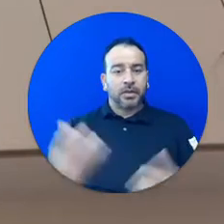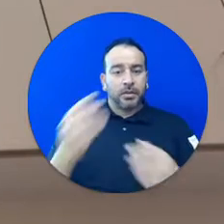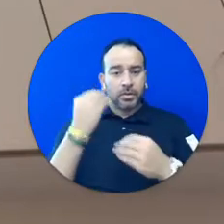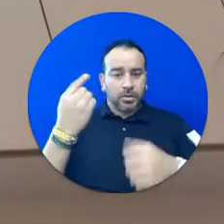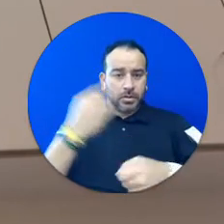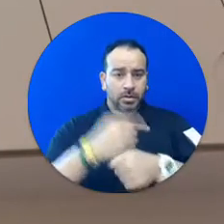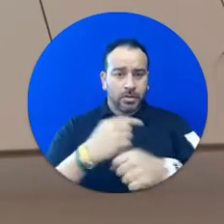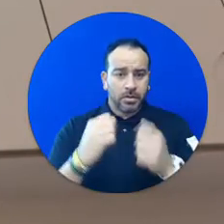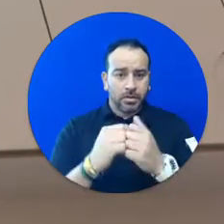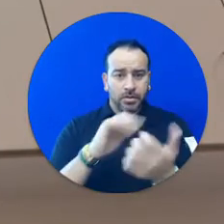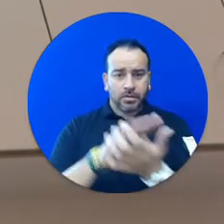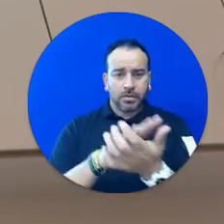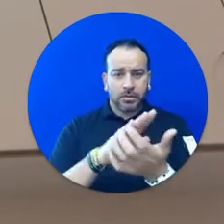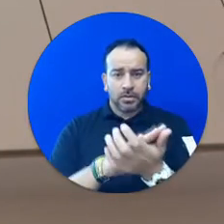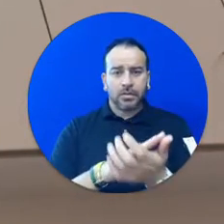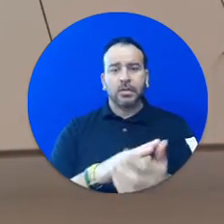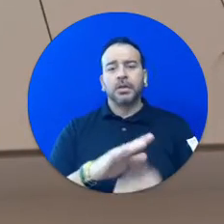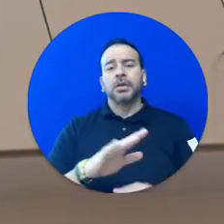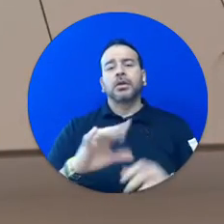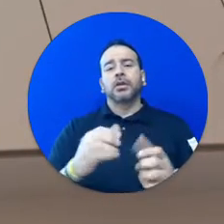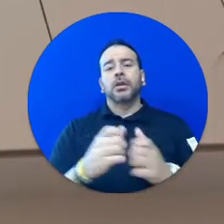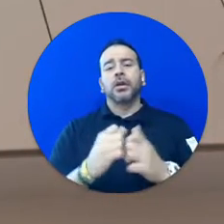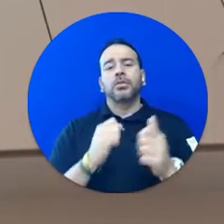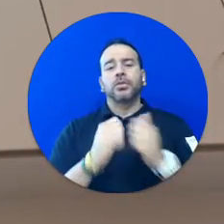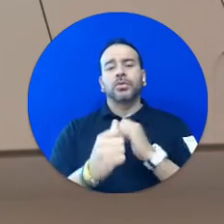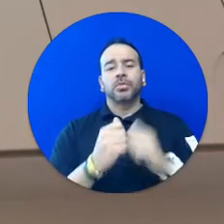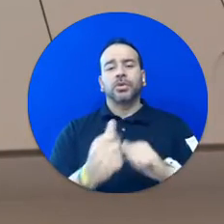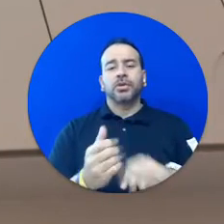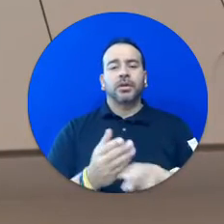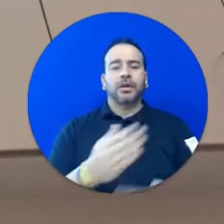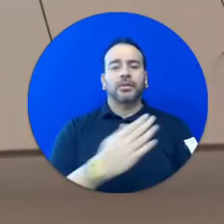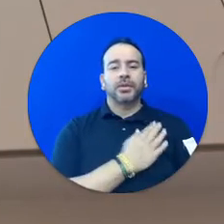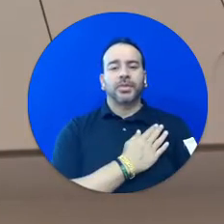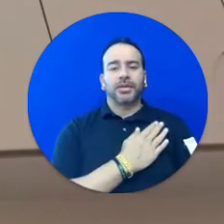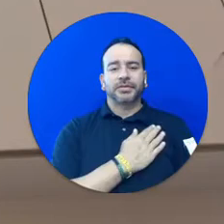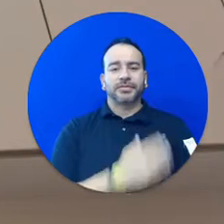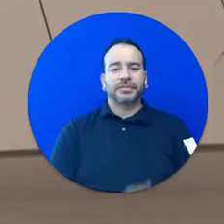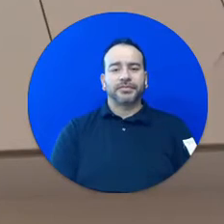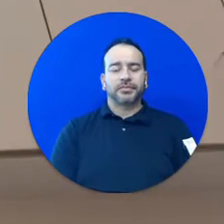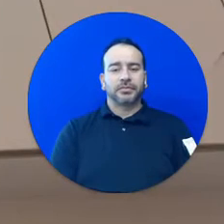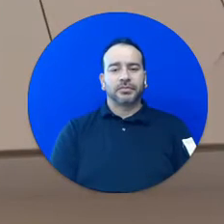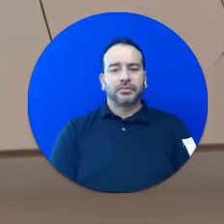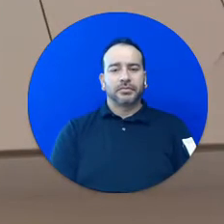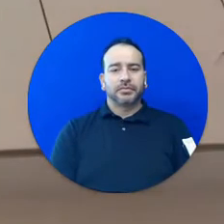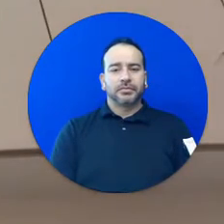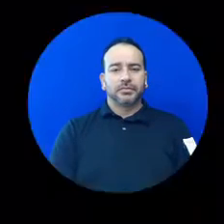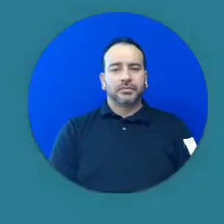with today's school, club, and sports news right after the pledge.